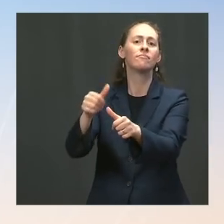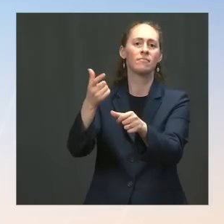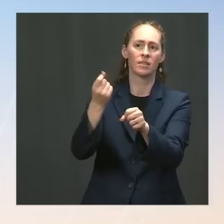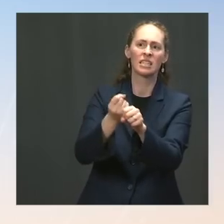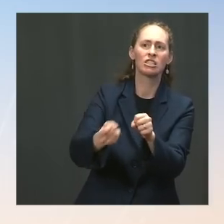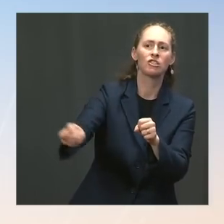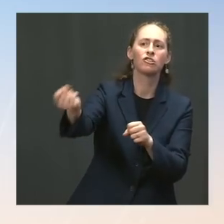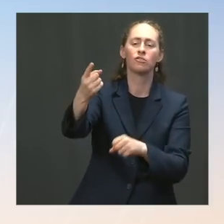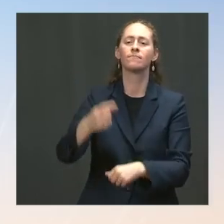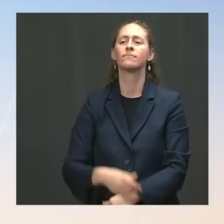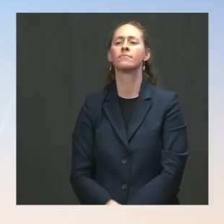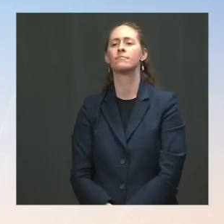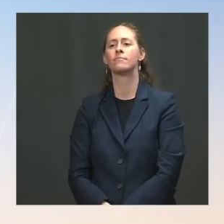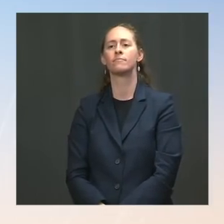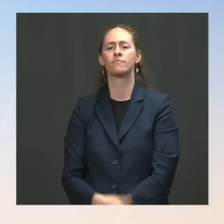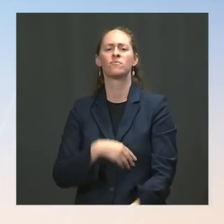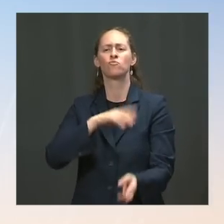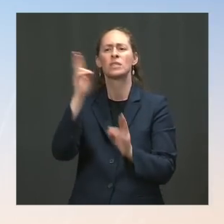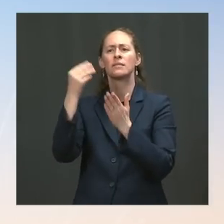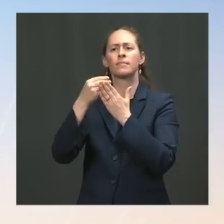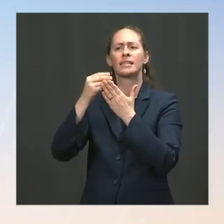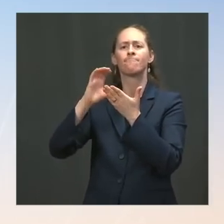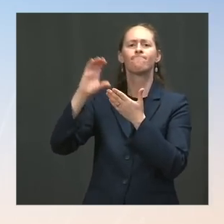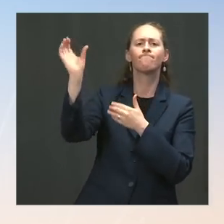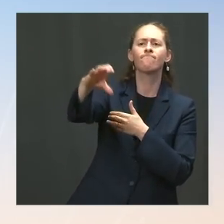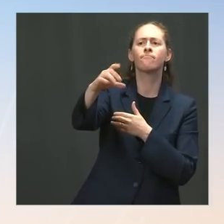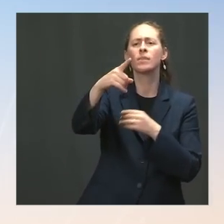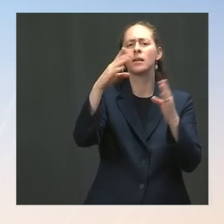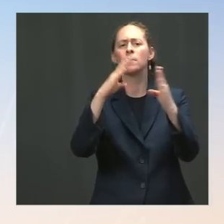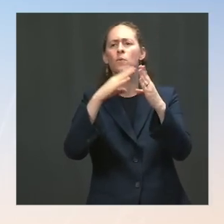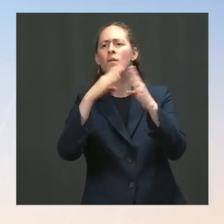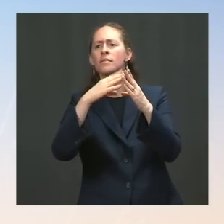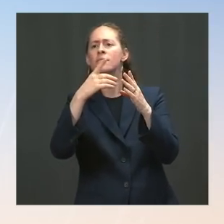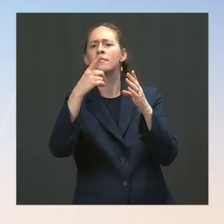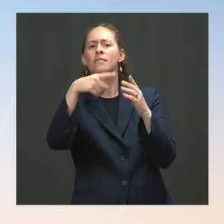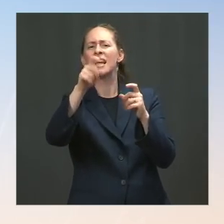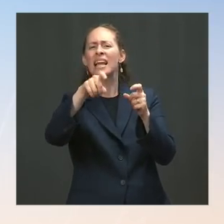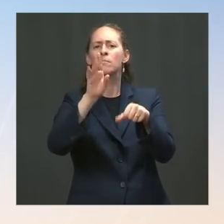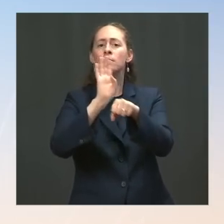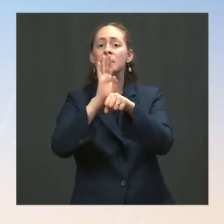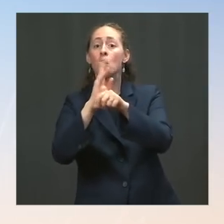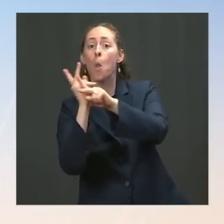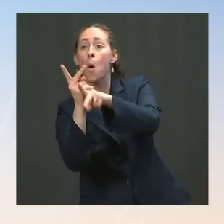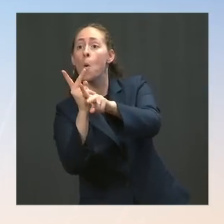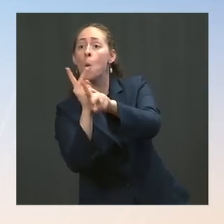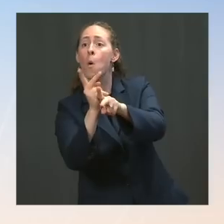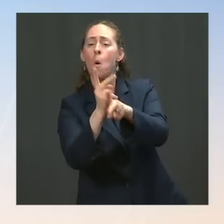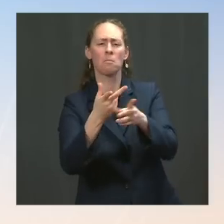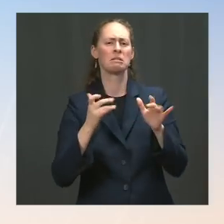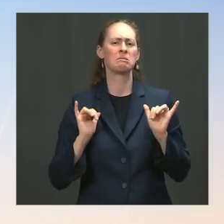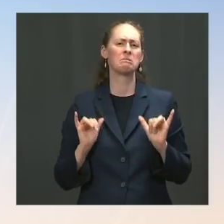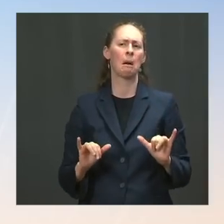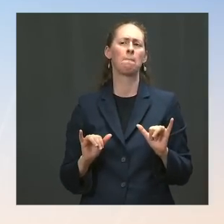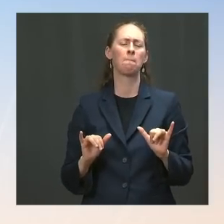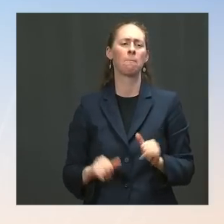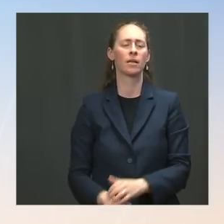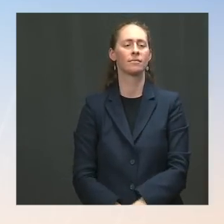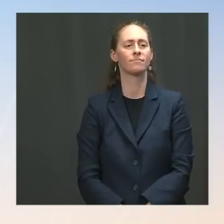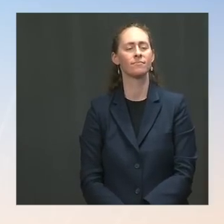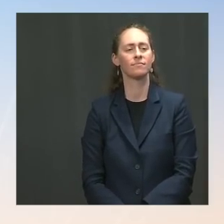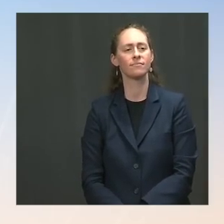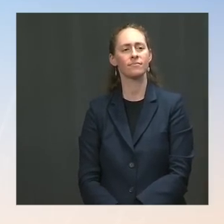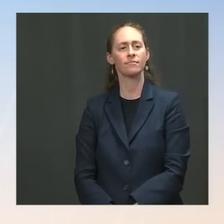access to in their communities through small business loans as well. But there hasn't been any change to that at this point. And one last quick one to follow on Phil's question